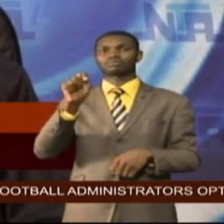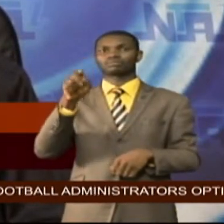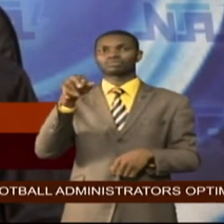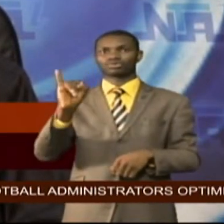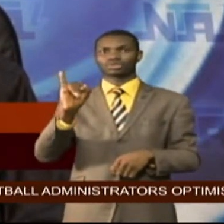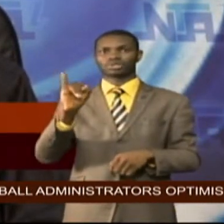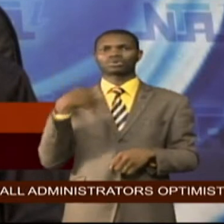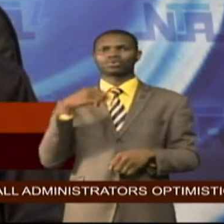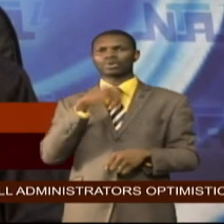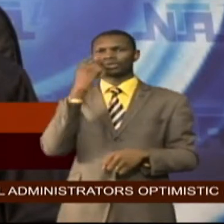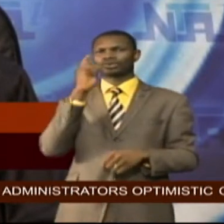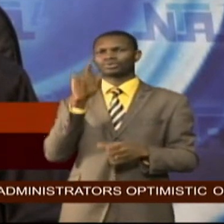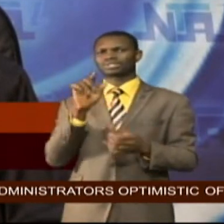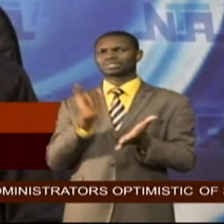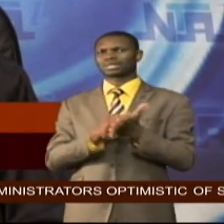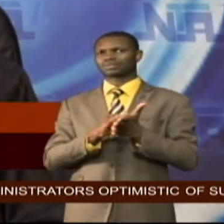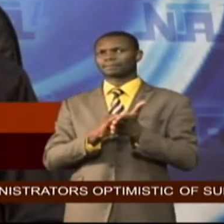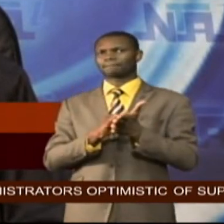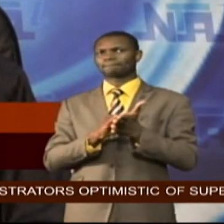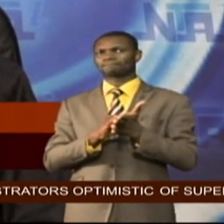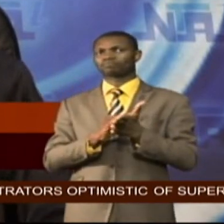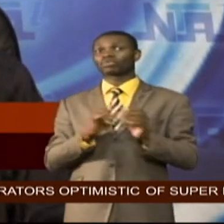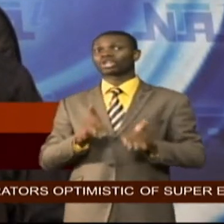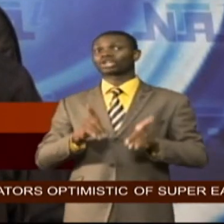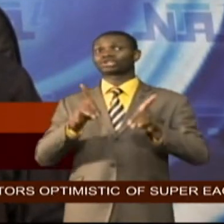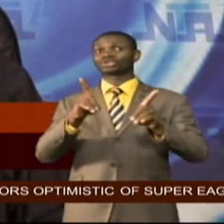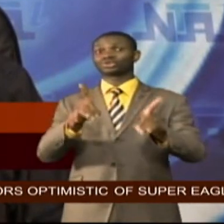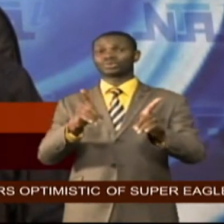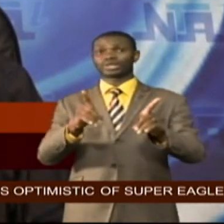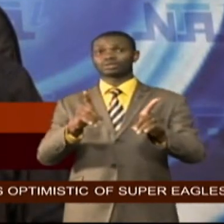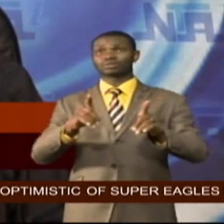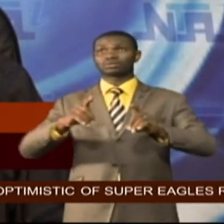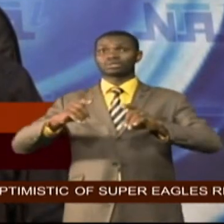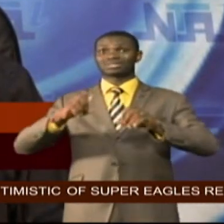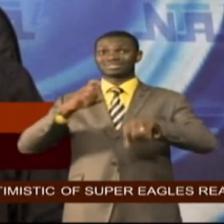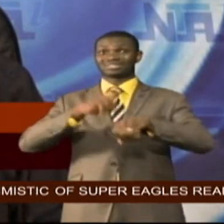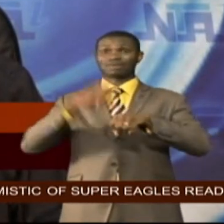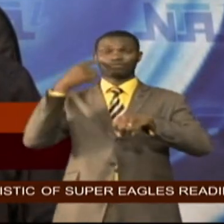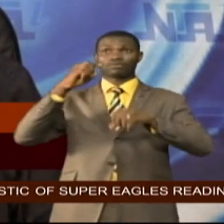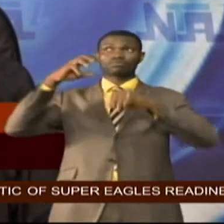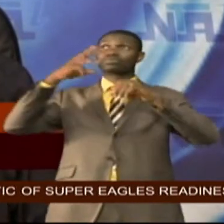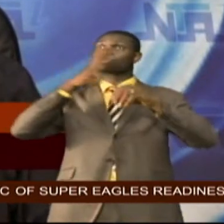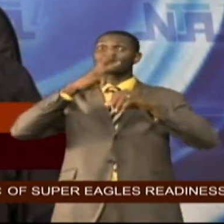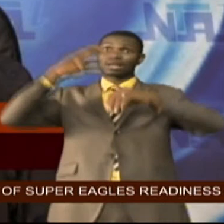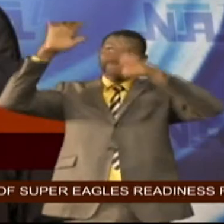we realized that during rainy seasons, areas like Kaltungo,